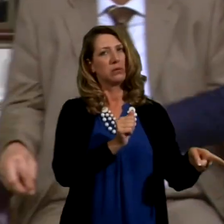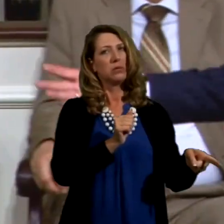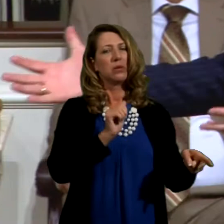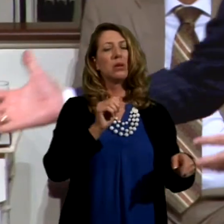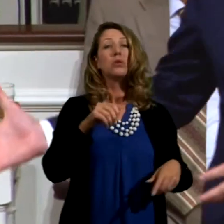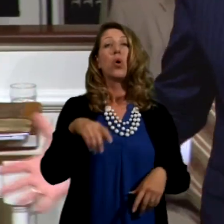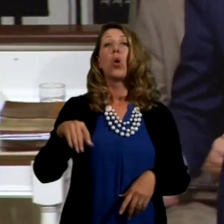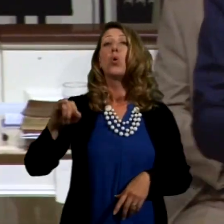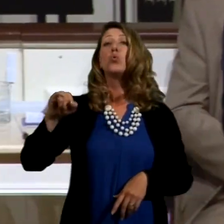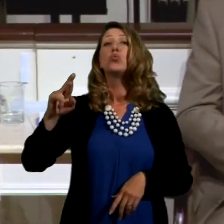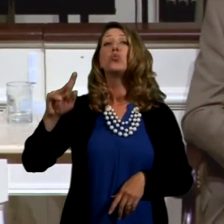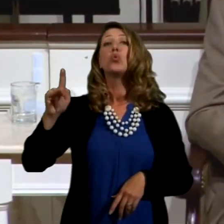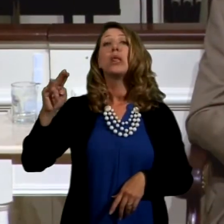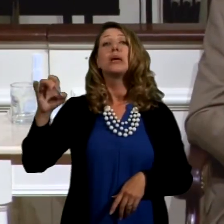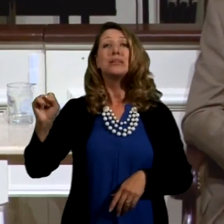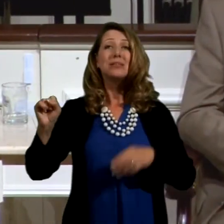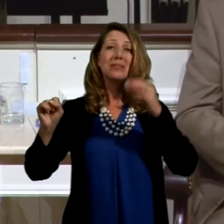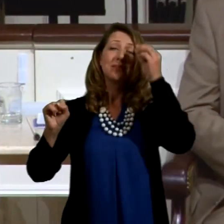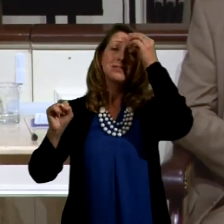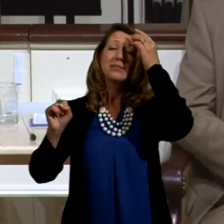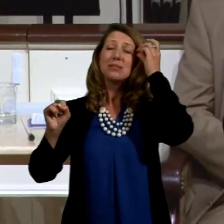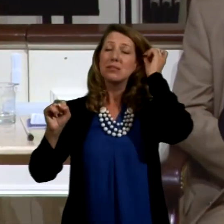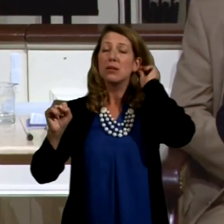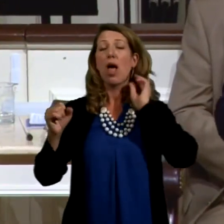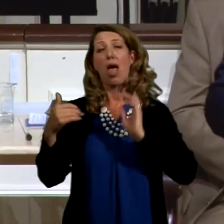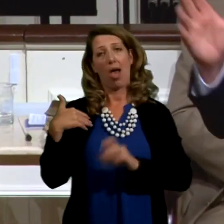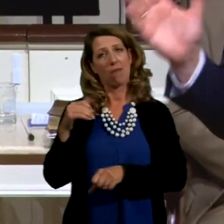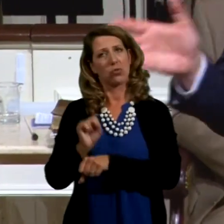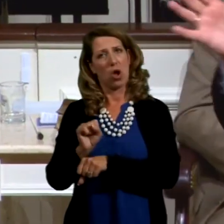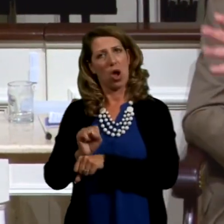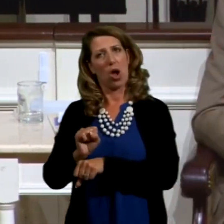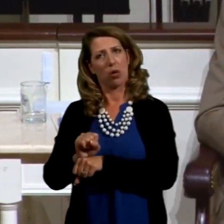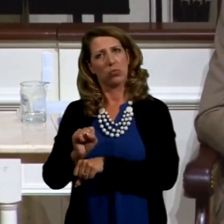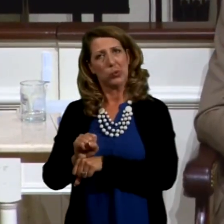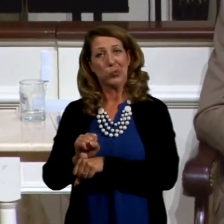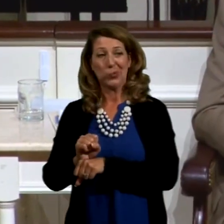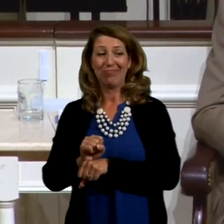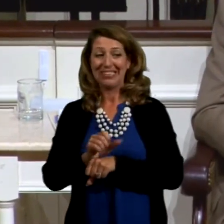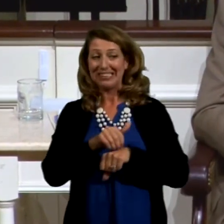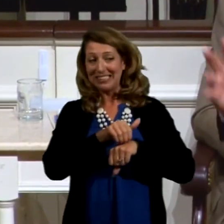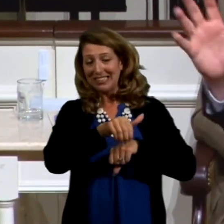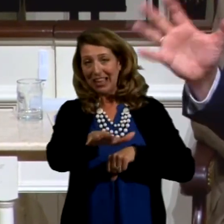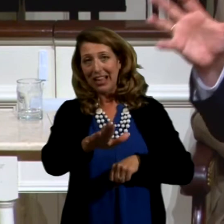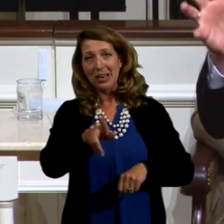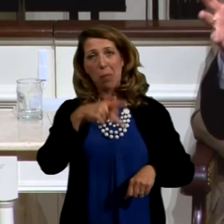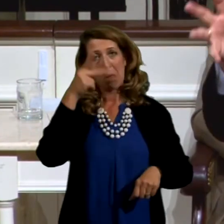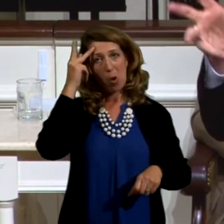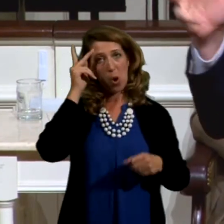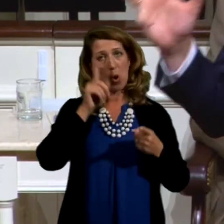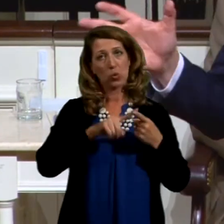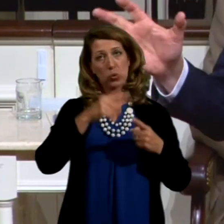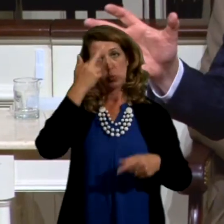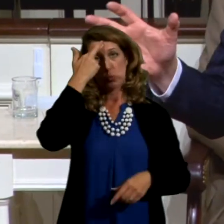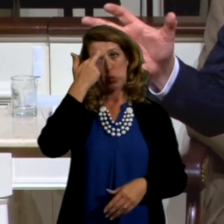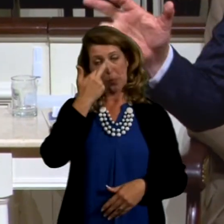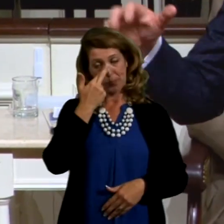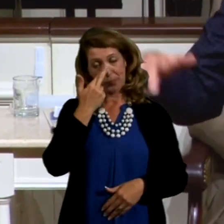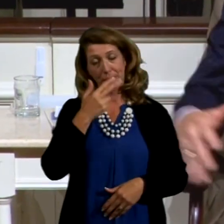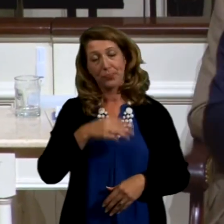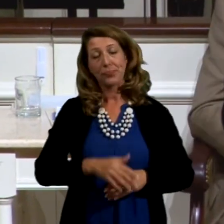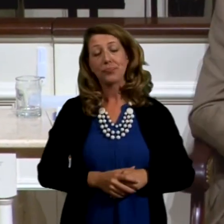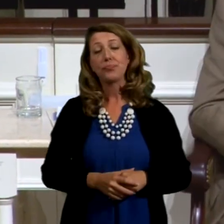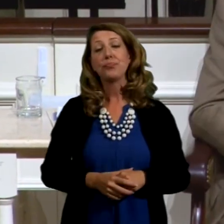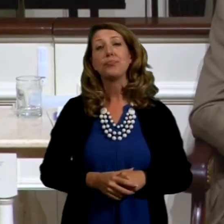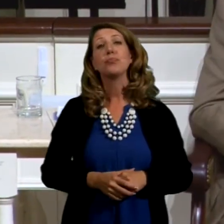He's going to take these prisoners, including Paul, to Rome. He gets them on a couple of ships, and I won't take time to go everywhere, but he gets them first of all